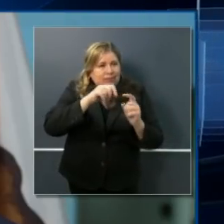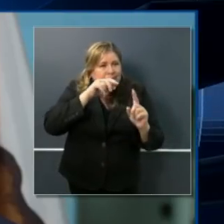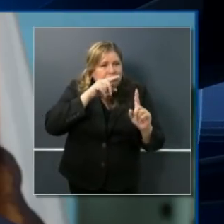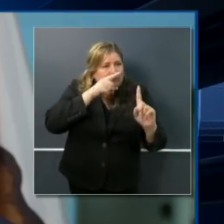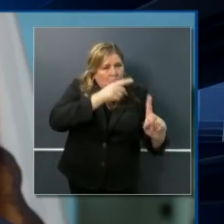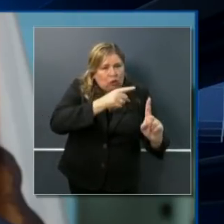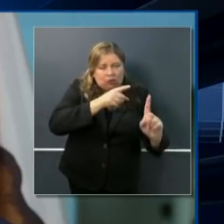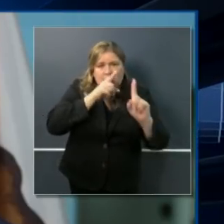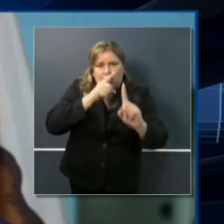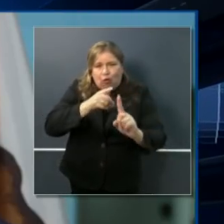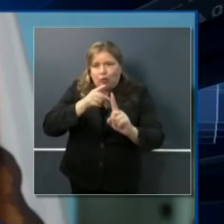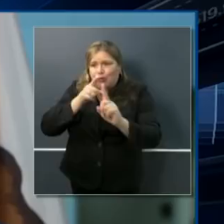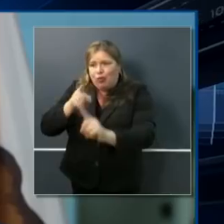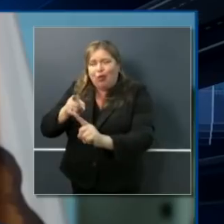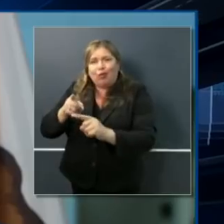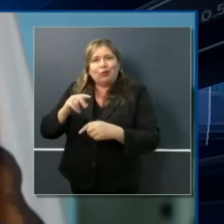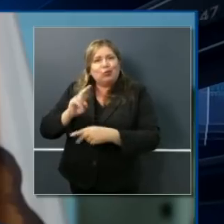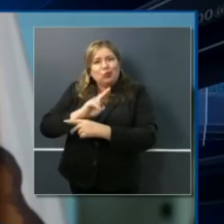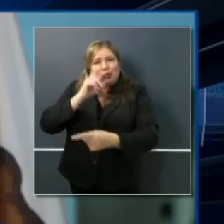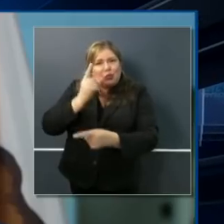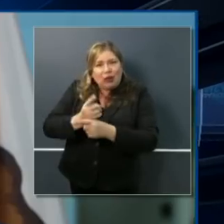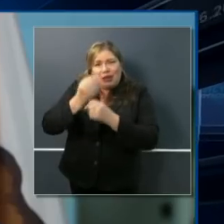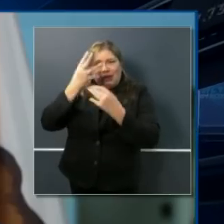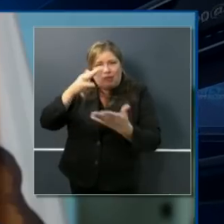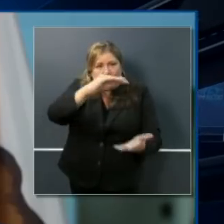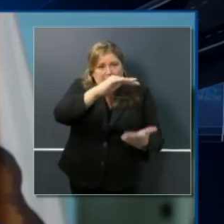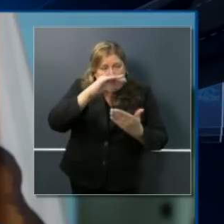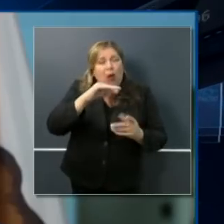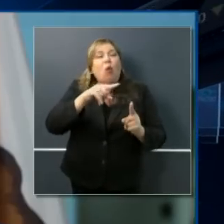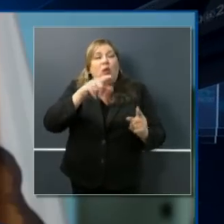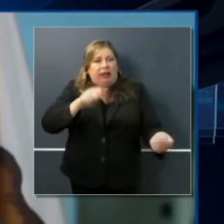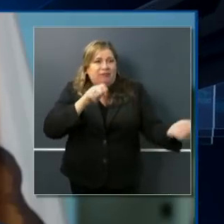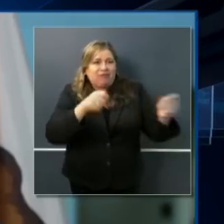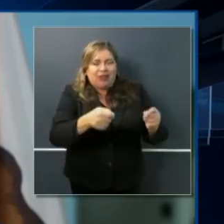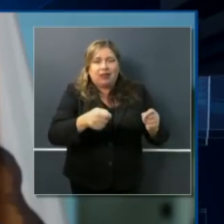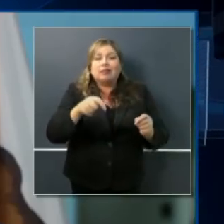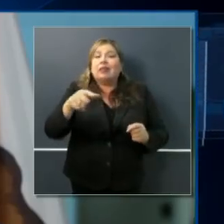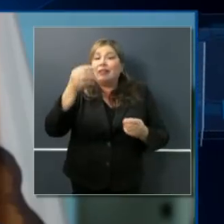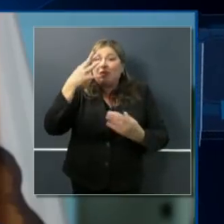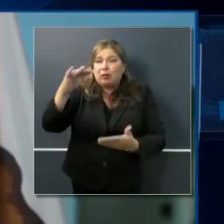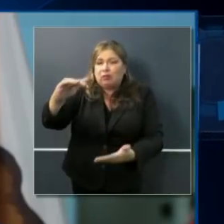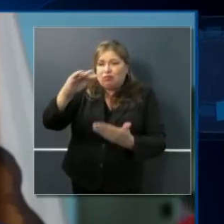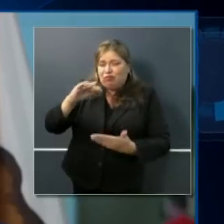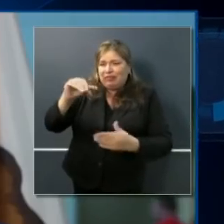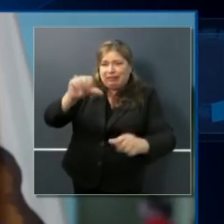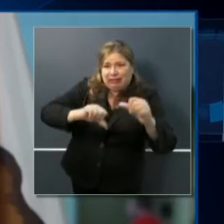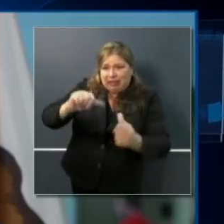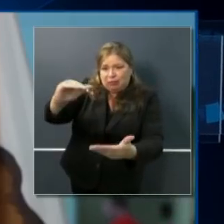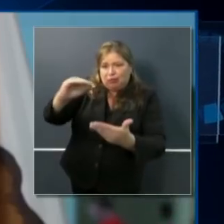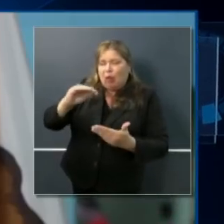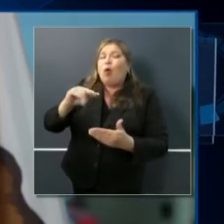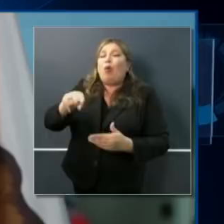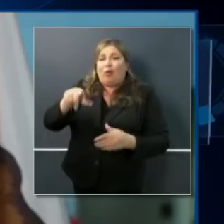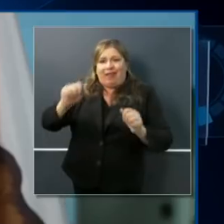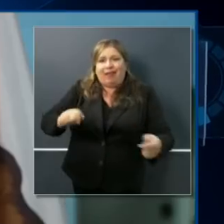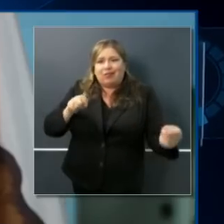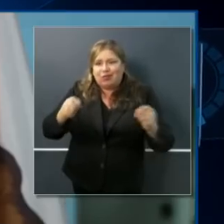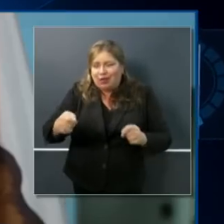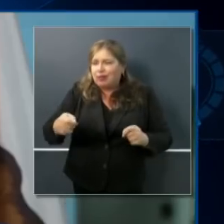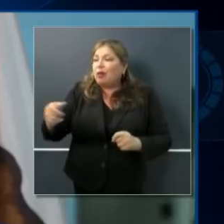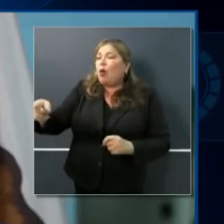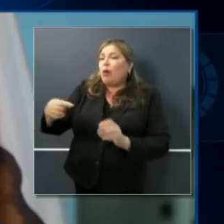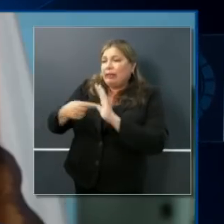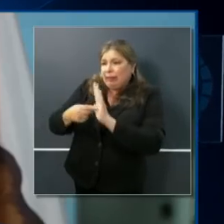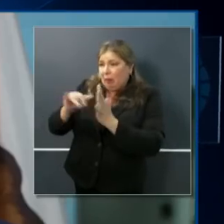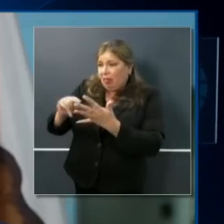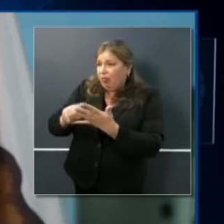They say that they need businesses, schools, and child care centers to be able to effectively manage this social distancing. And